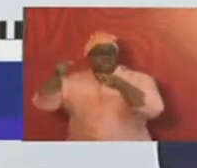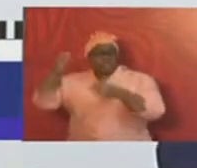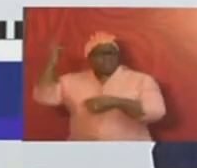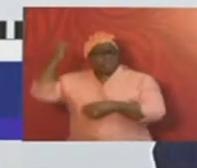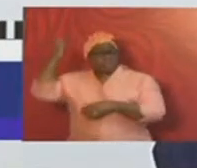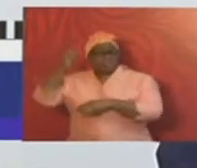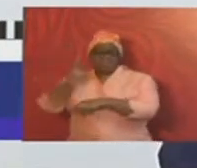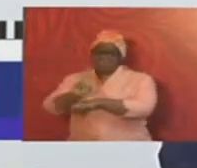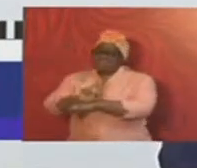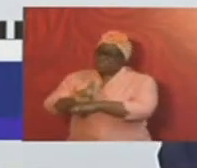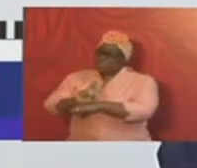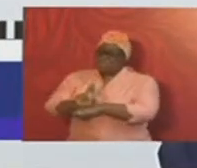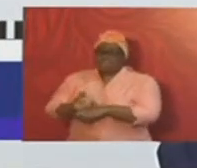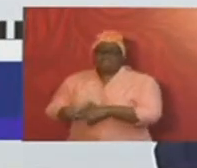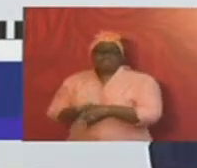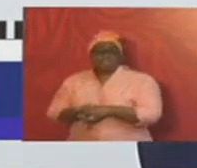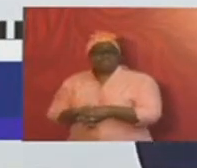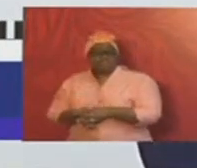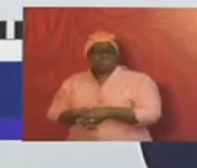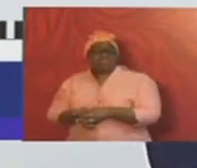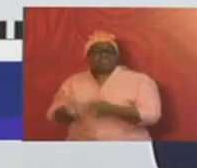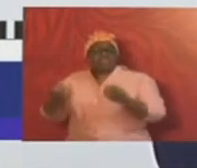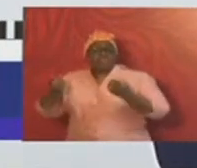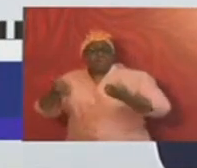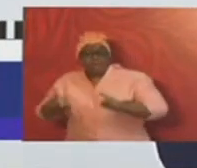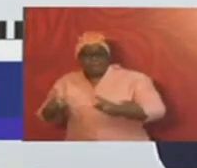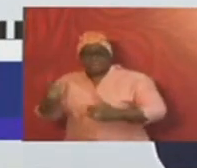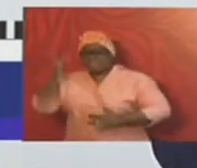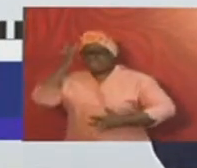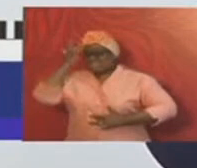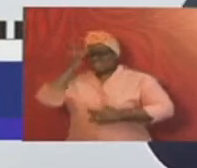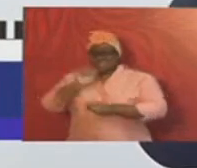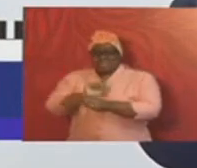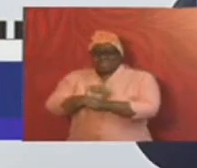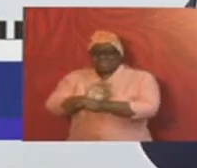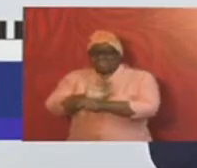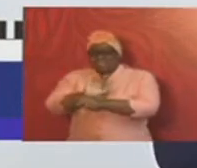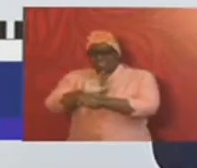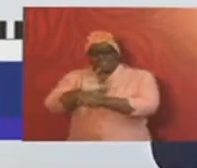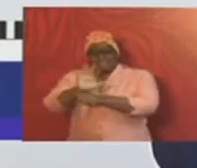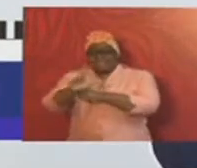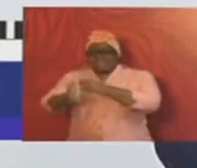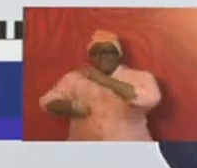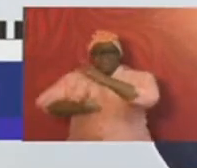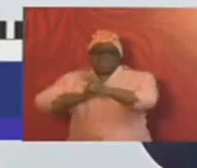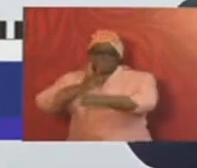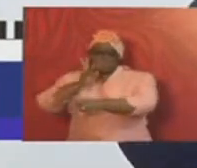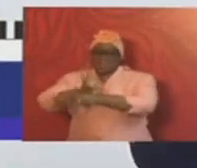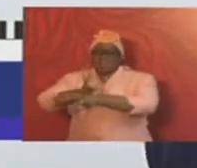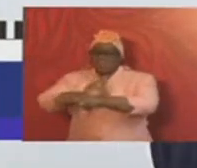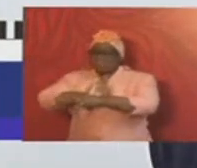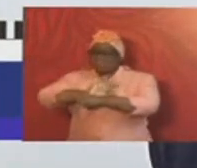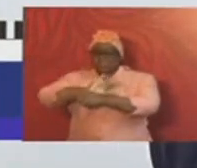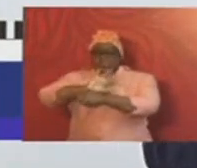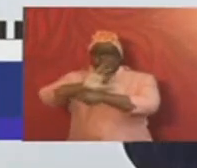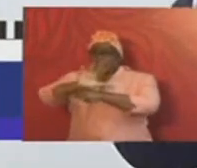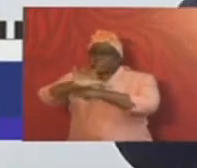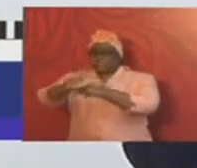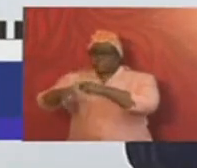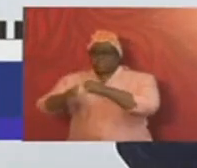2 out of the 3 parameters, it is licensed for emergency use. The third